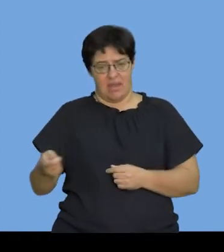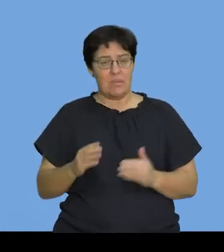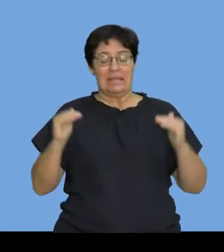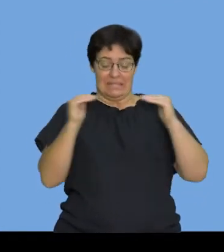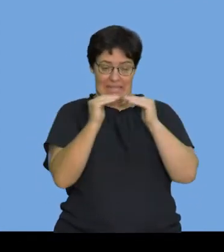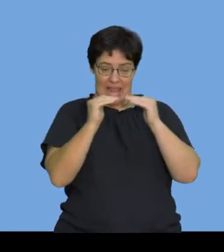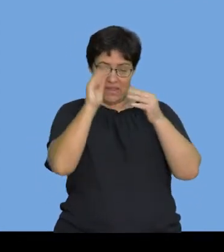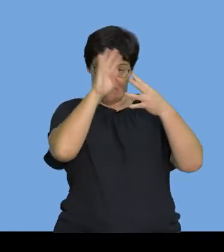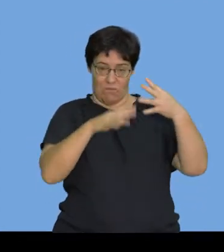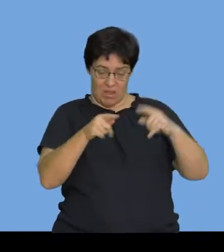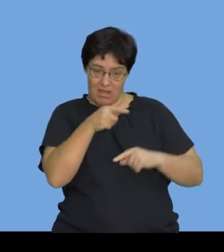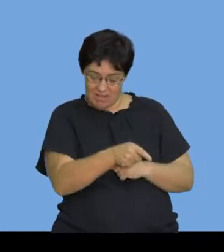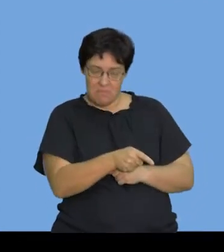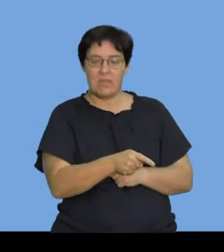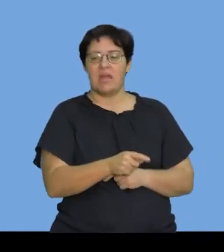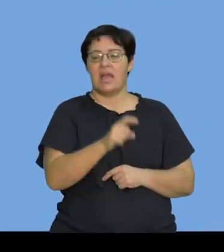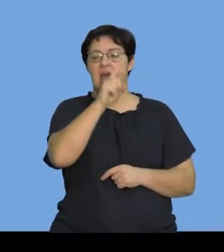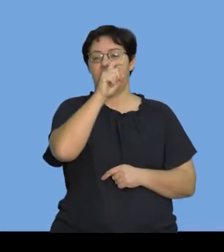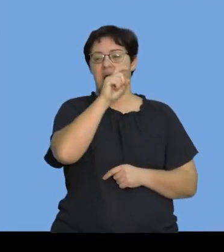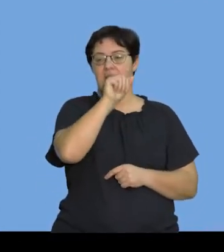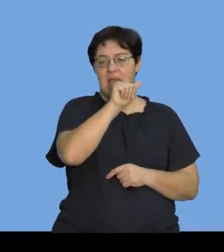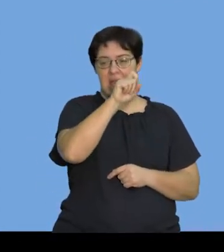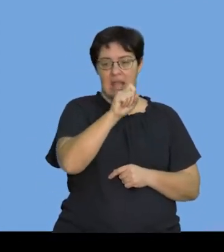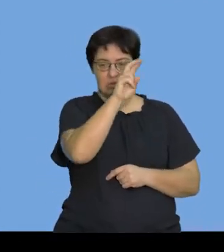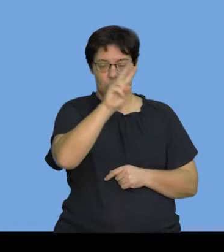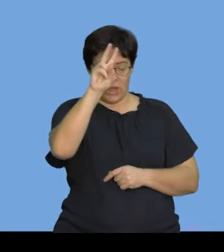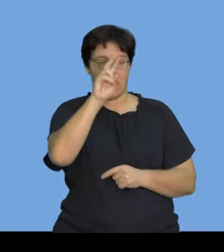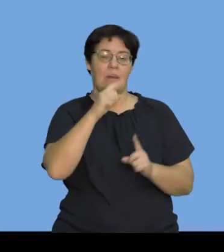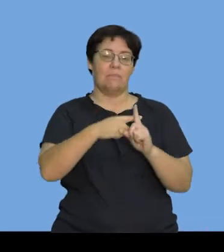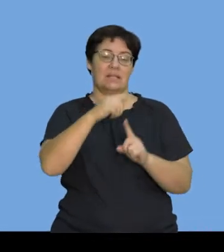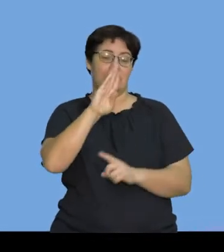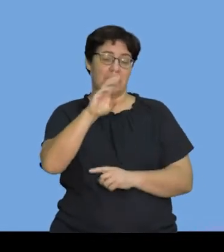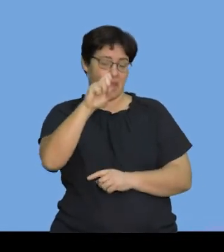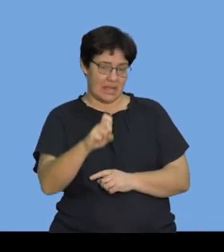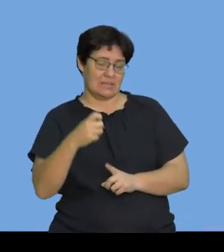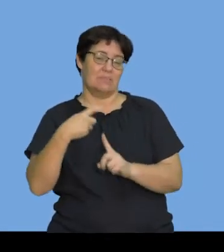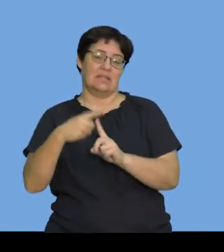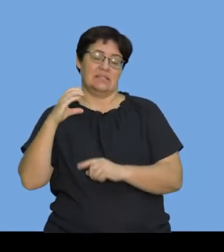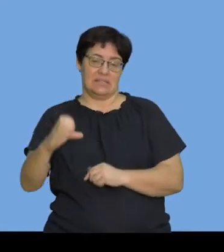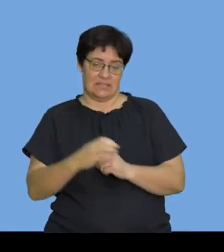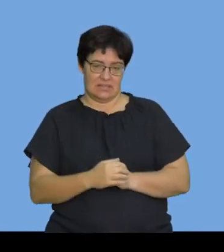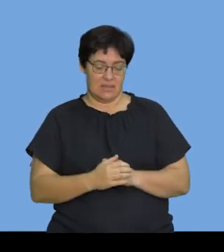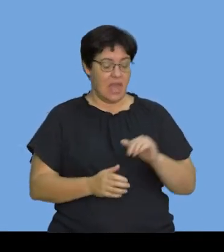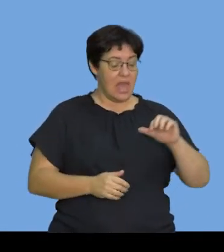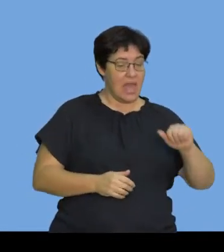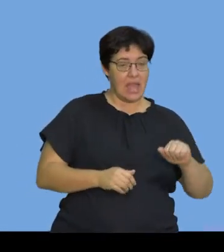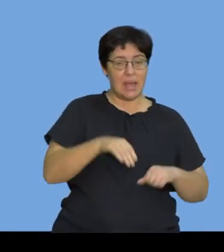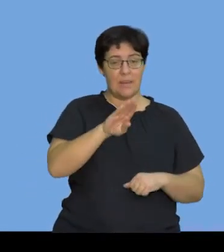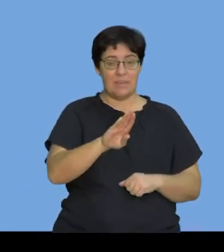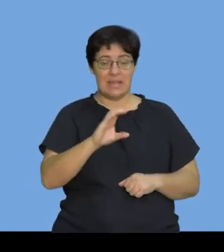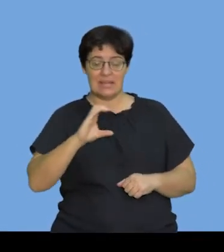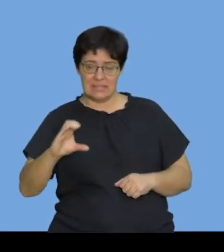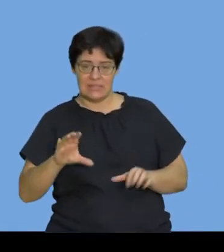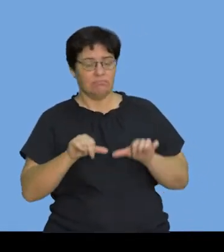formula is normally ax squared plus bx plus c, where the a, the b, and the c are